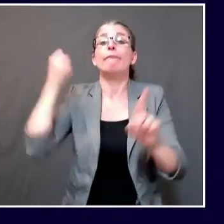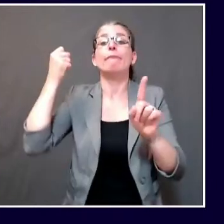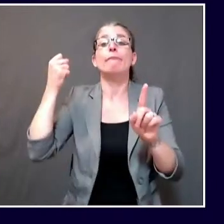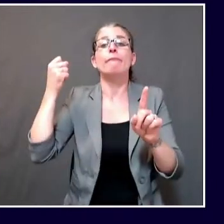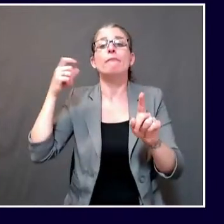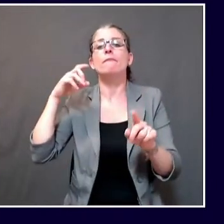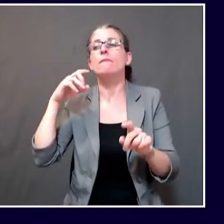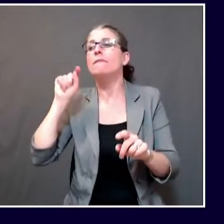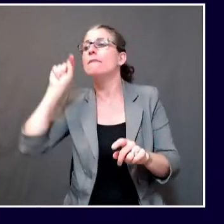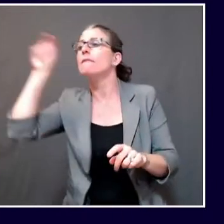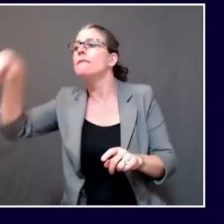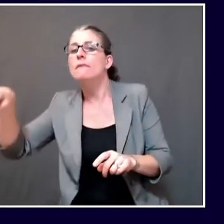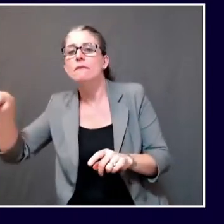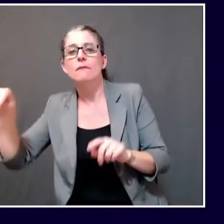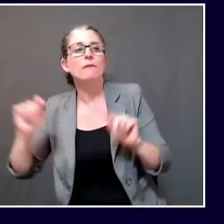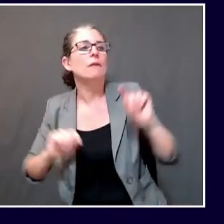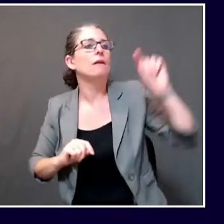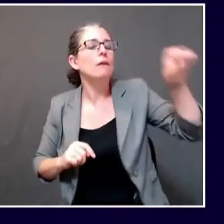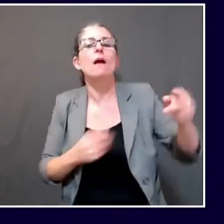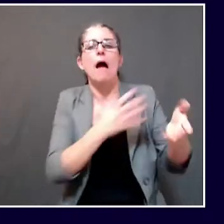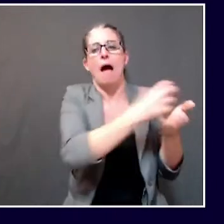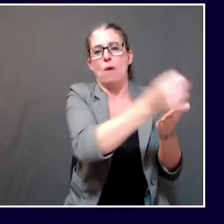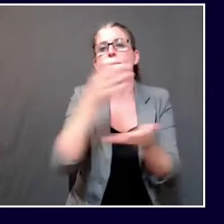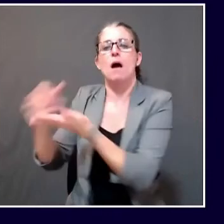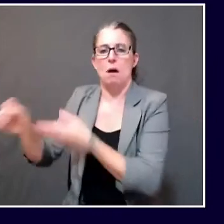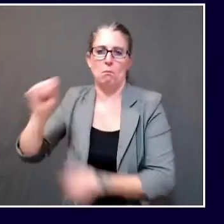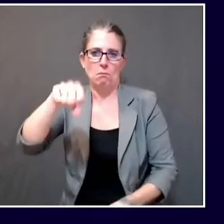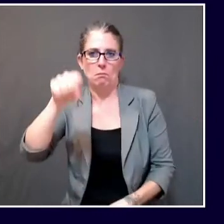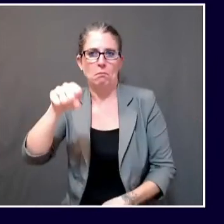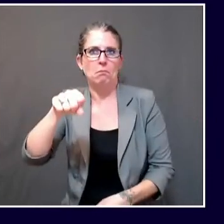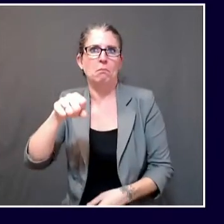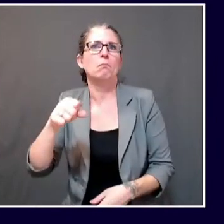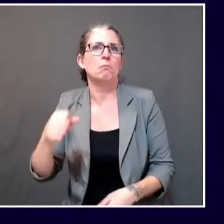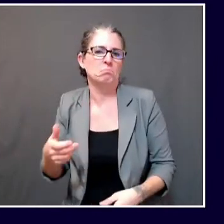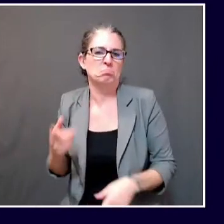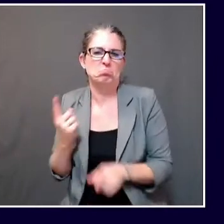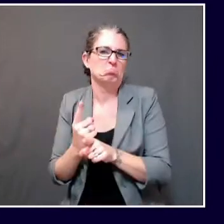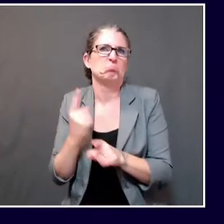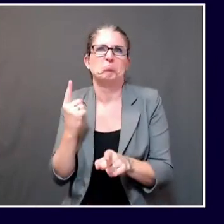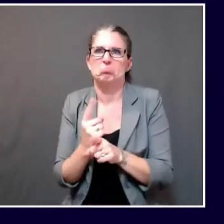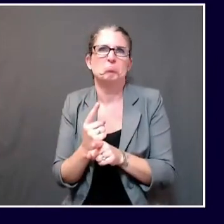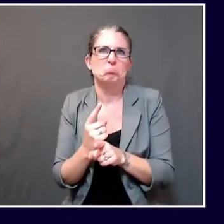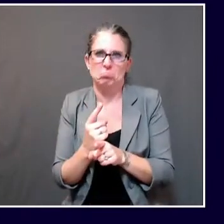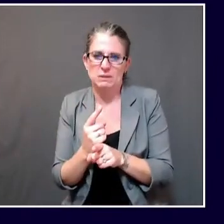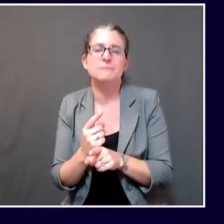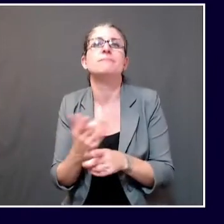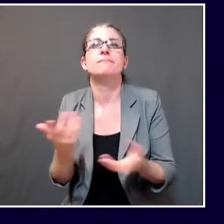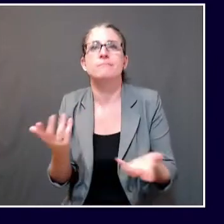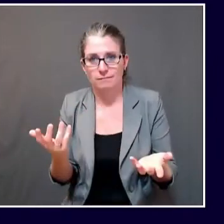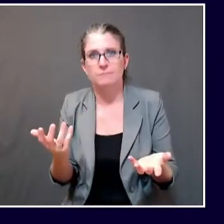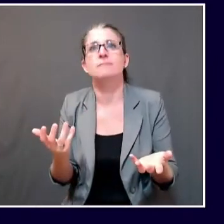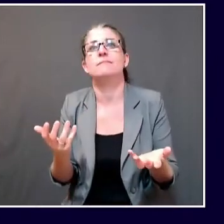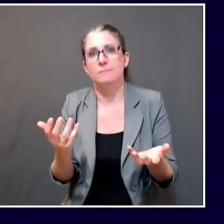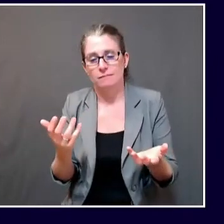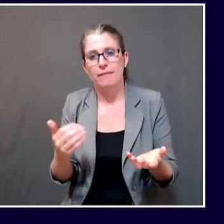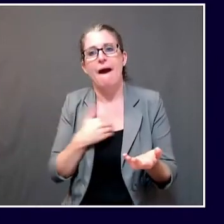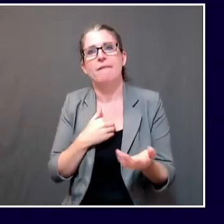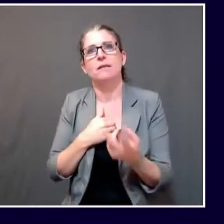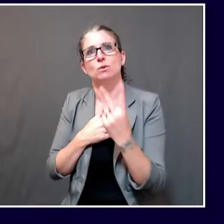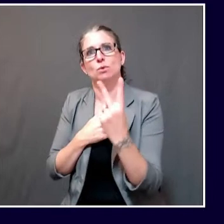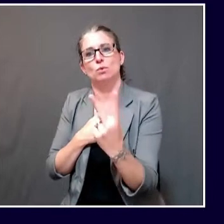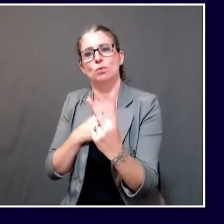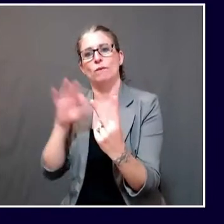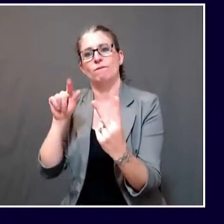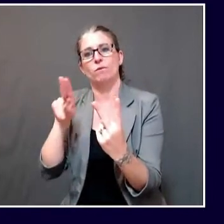vaccines, particularly the higher dose vaccine. But we are not aware, we have not been made aware by either